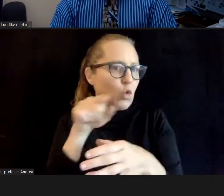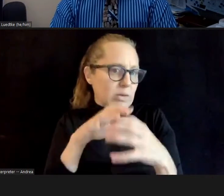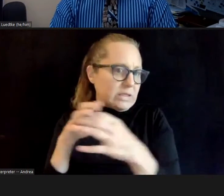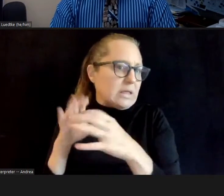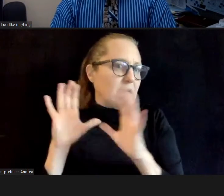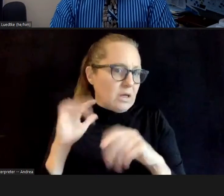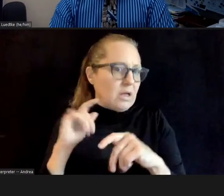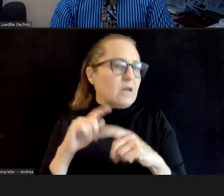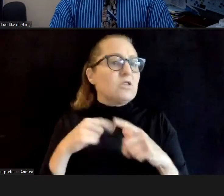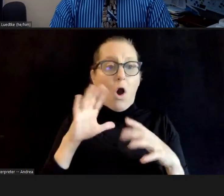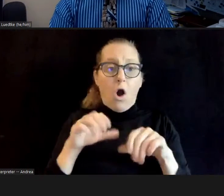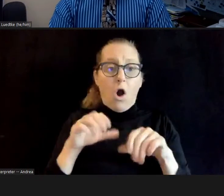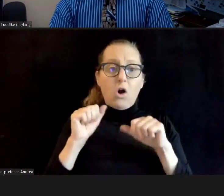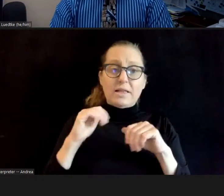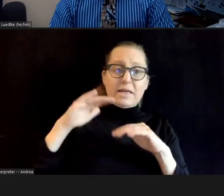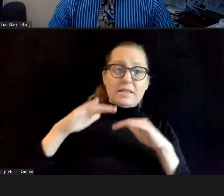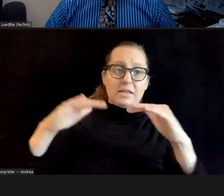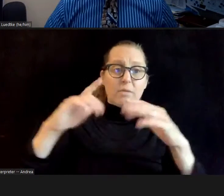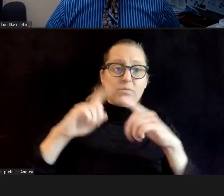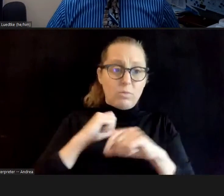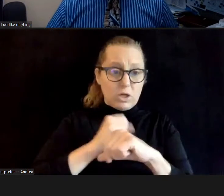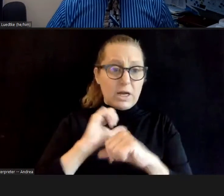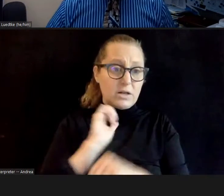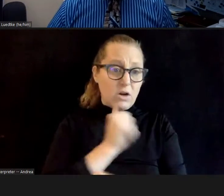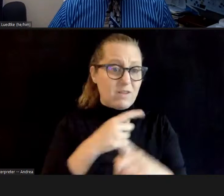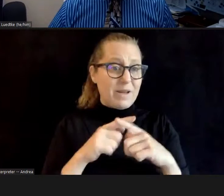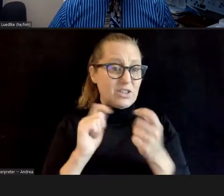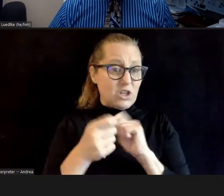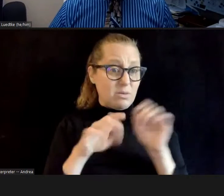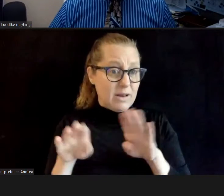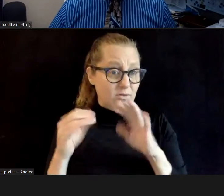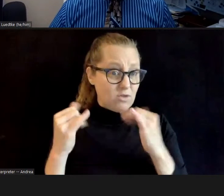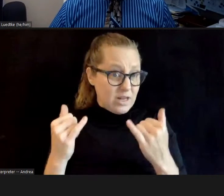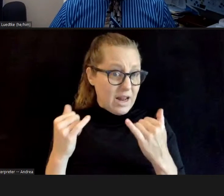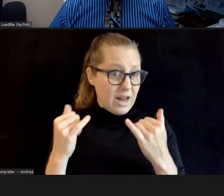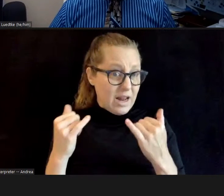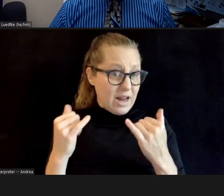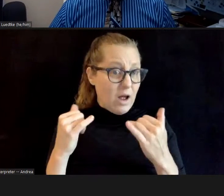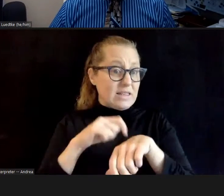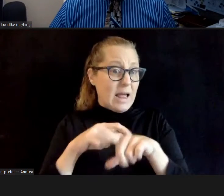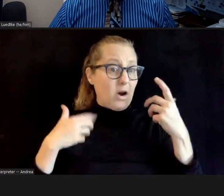ourselves and community members by changing our behaviors now at a time when monkeypox is circulating.